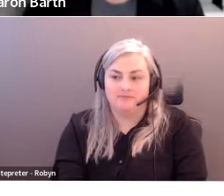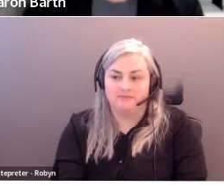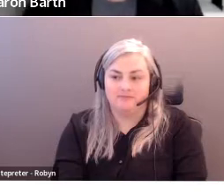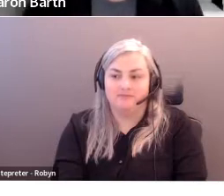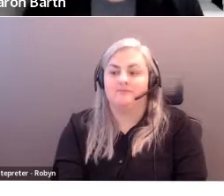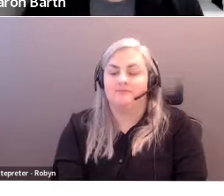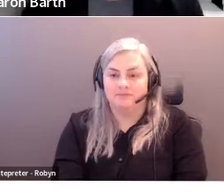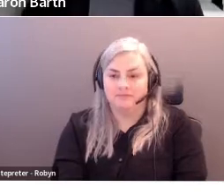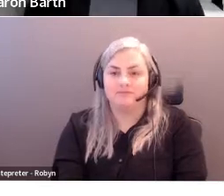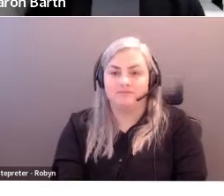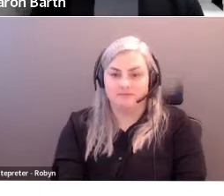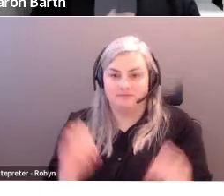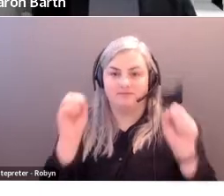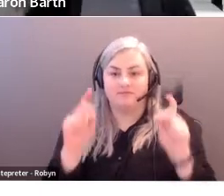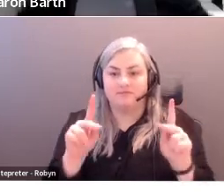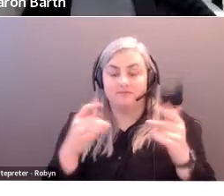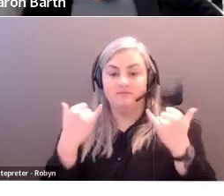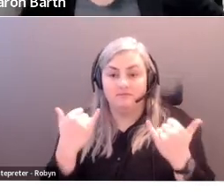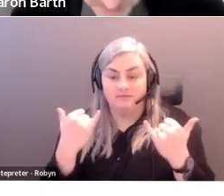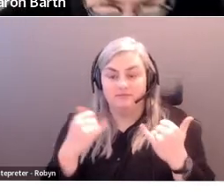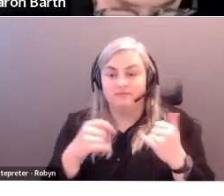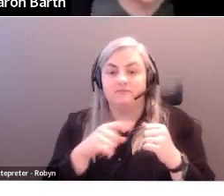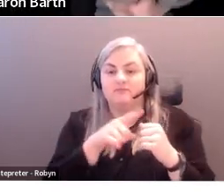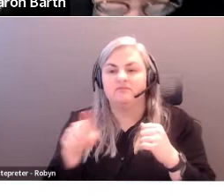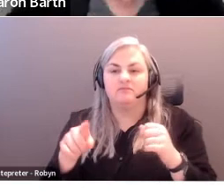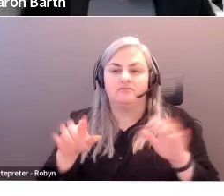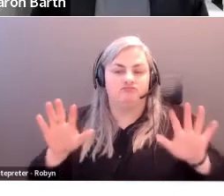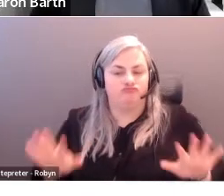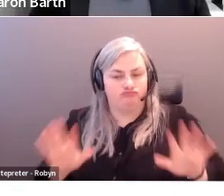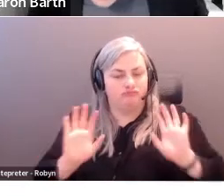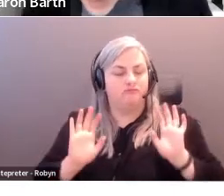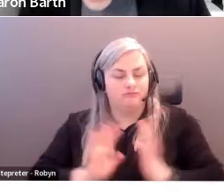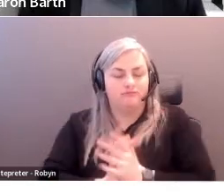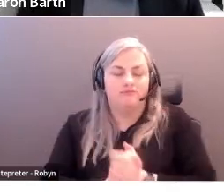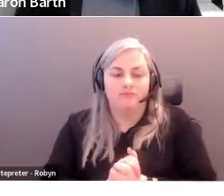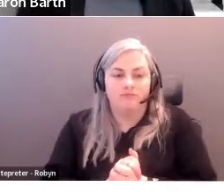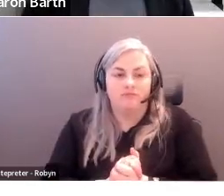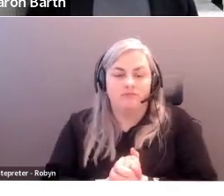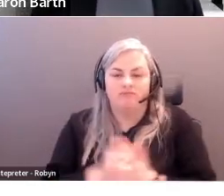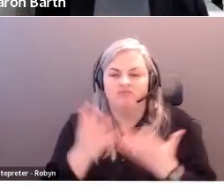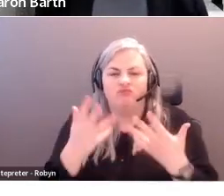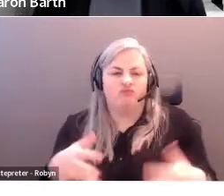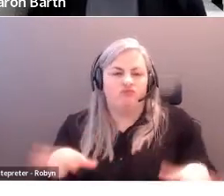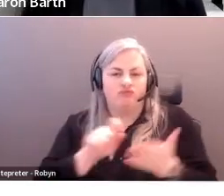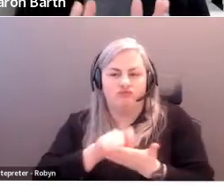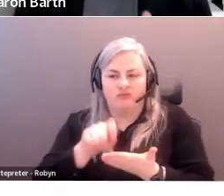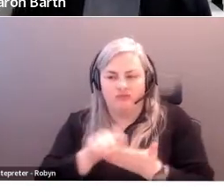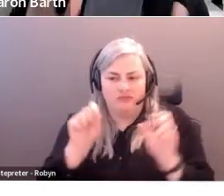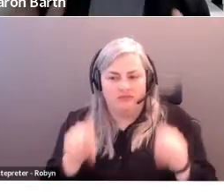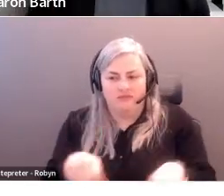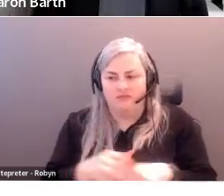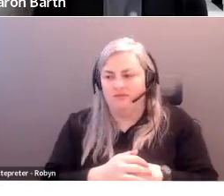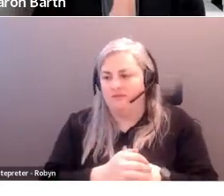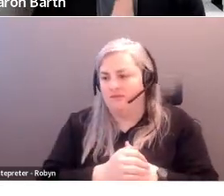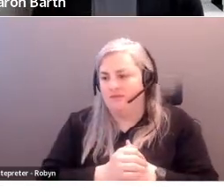All right. So now you put your pens down or whatever you've been using to write. I